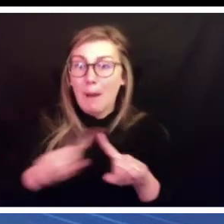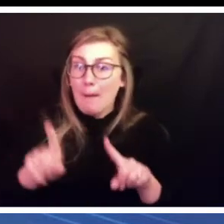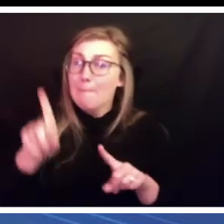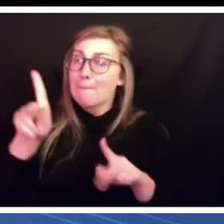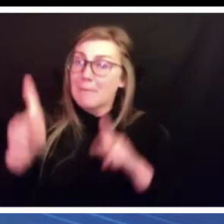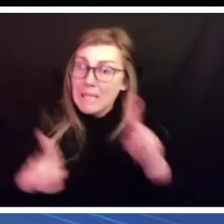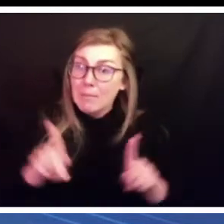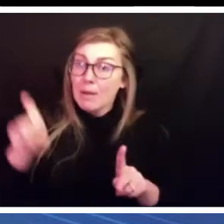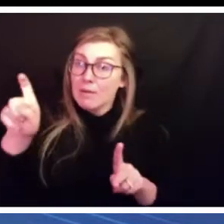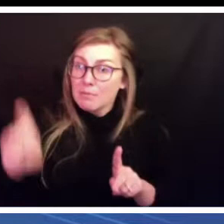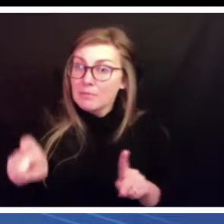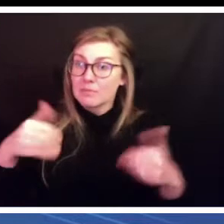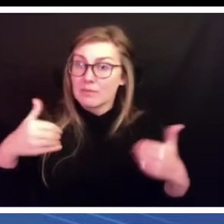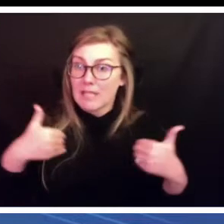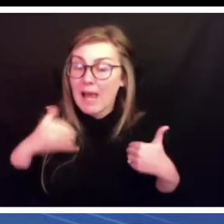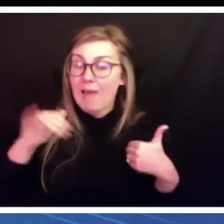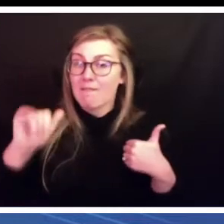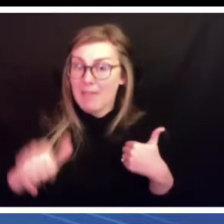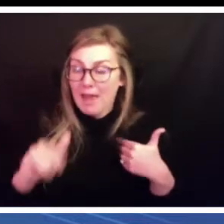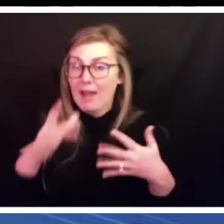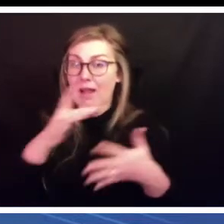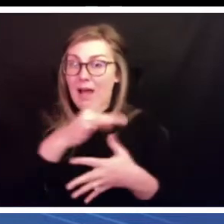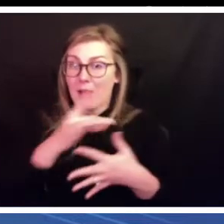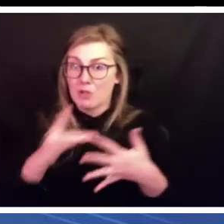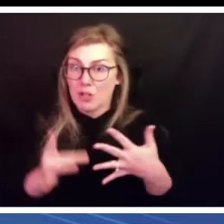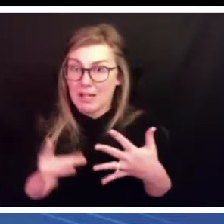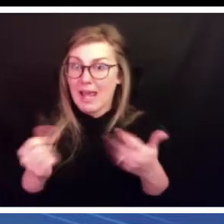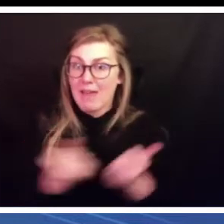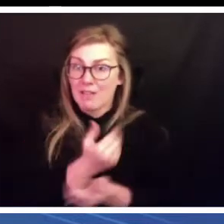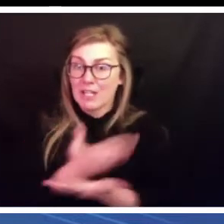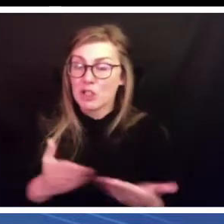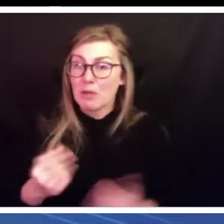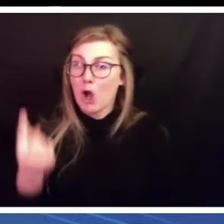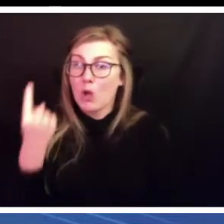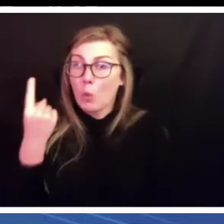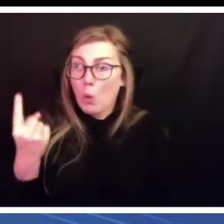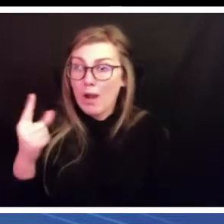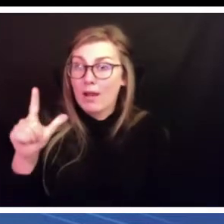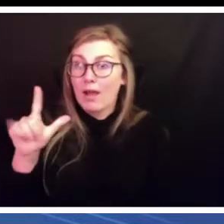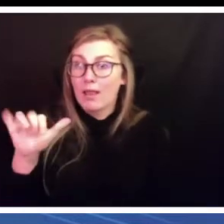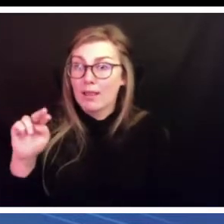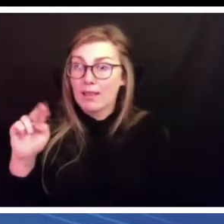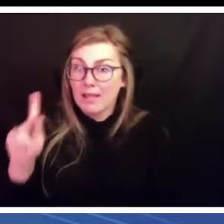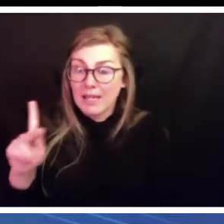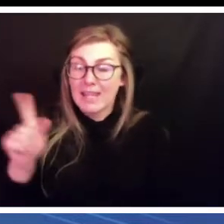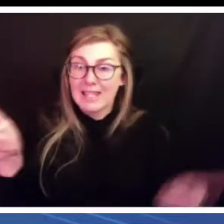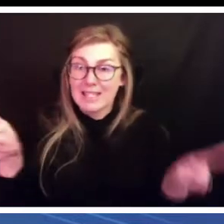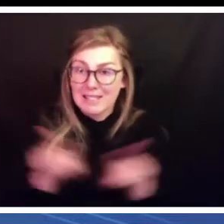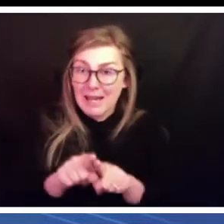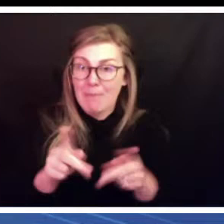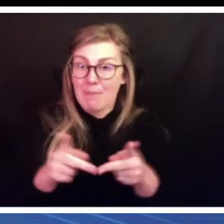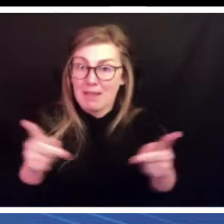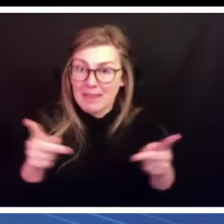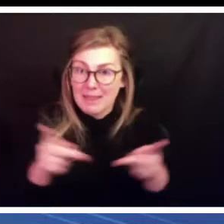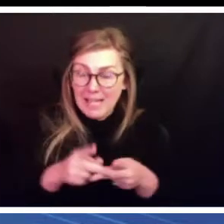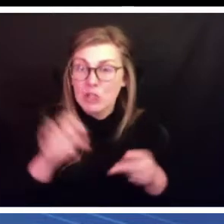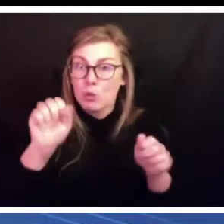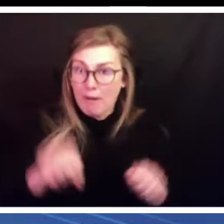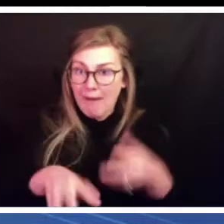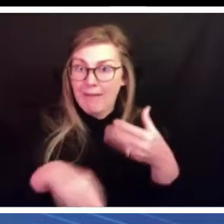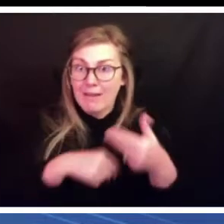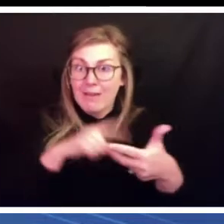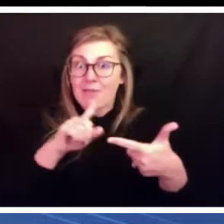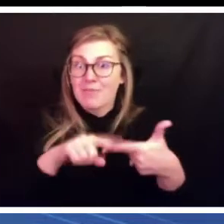them all be a part of one link and be able to toggle things on and off. We're at a place where that feels like that's, that's a, like a bare